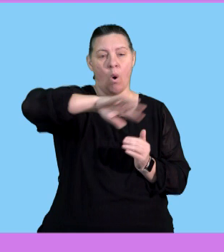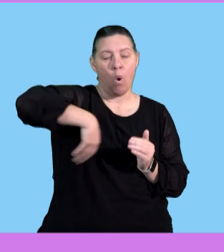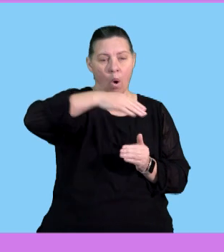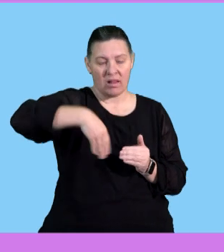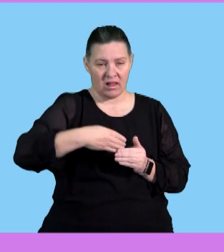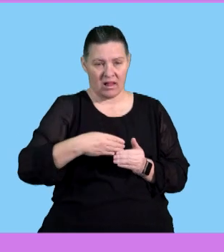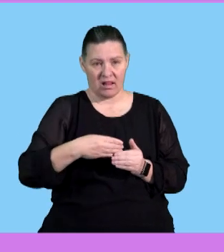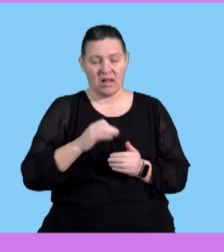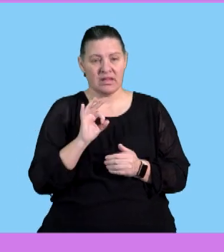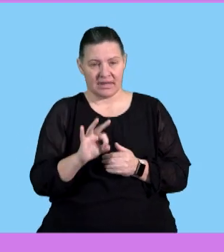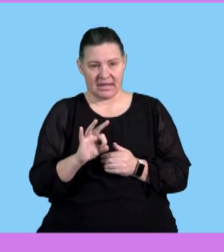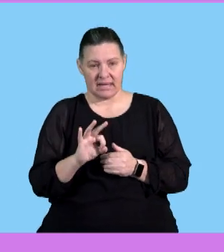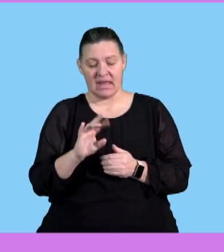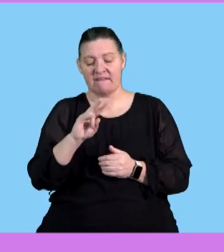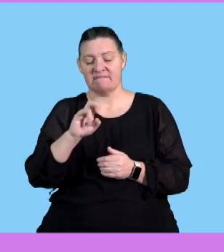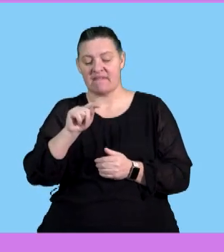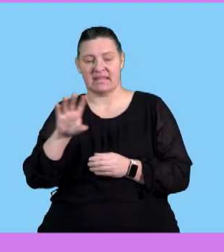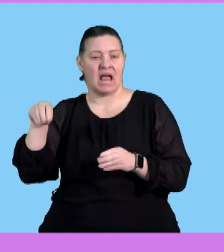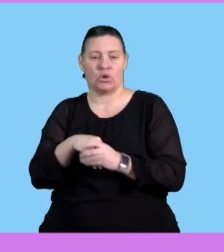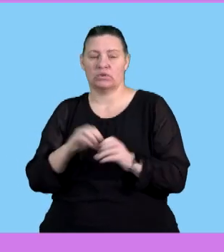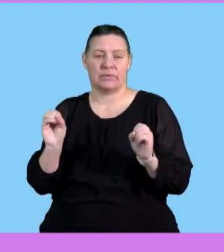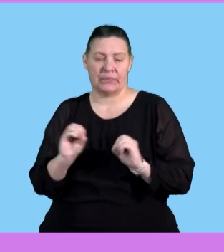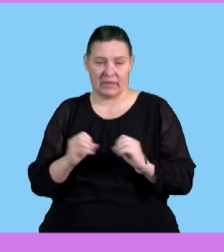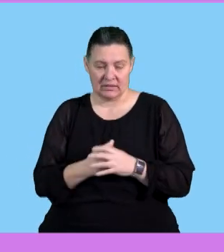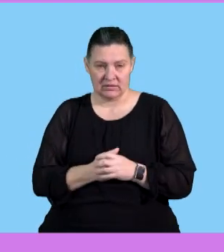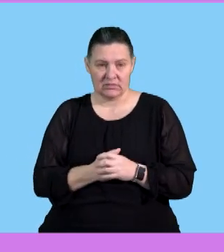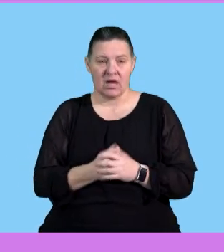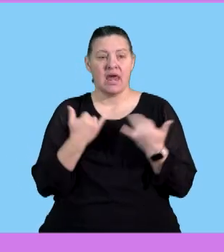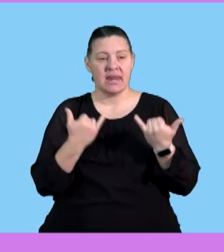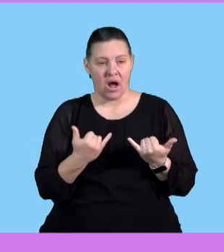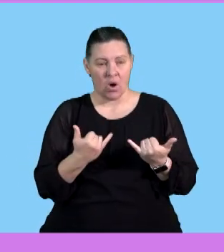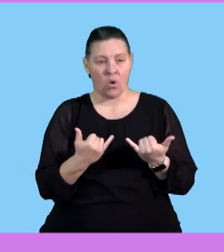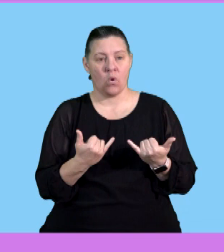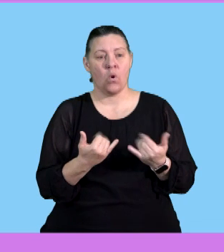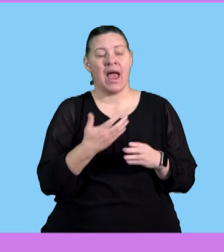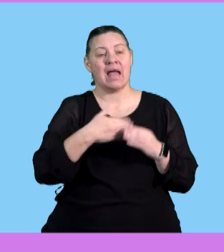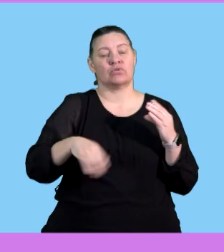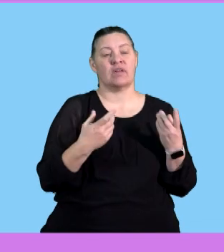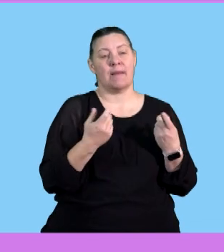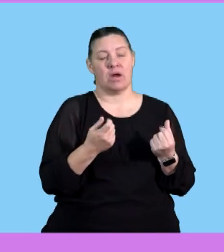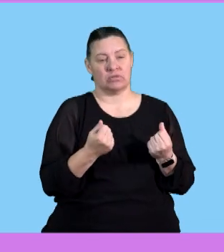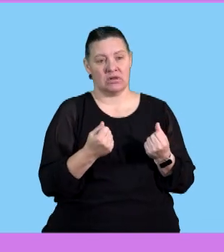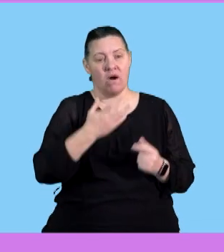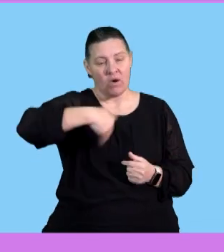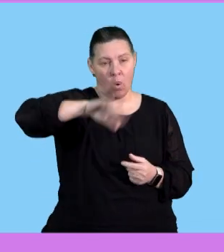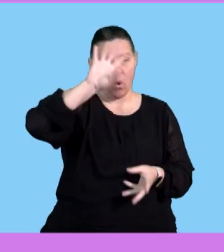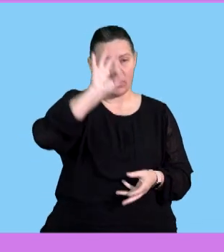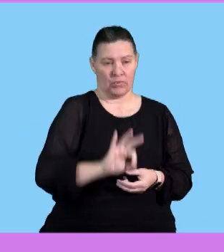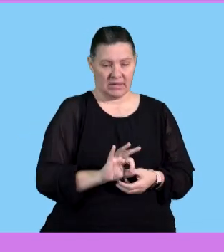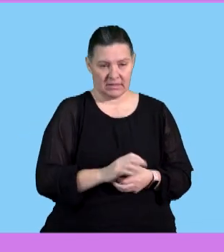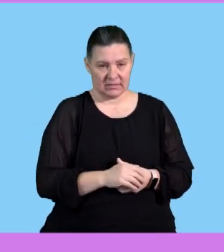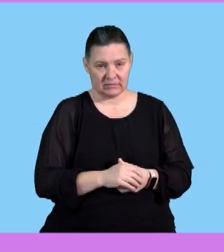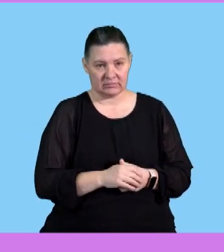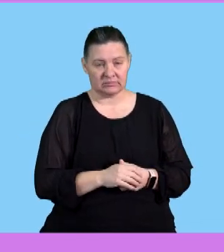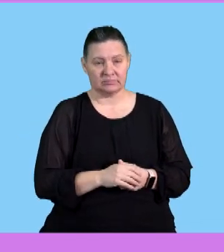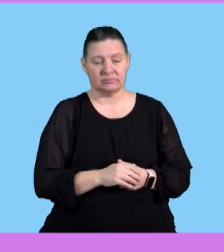buying all 3 items excluding VAT. So now we need to calculate the exclusive amount